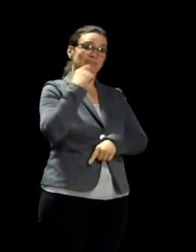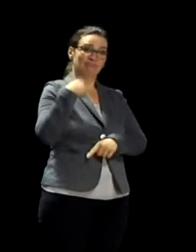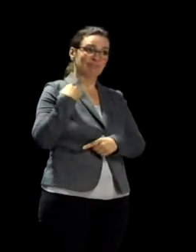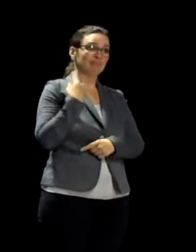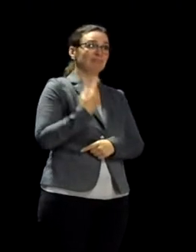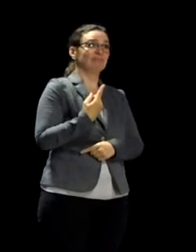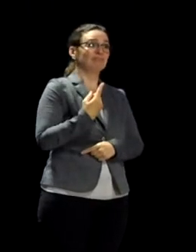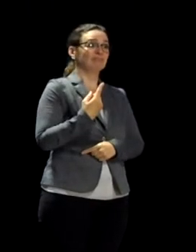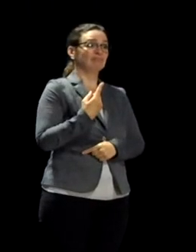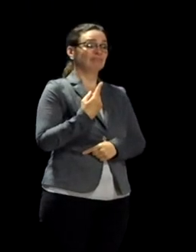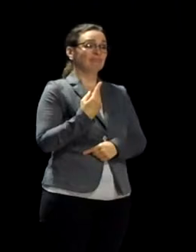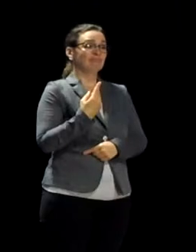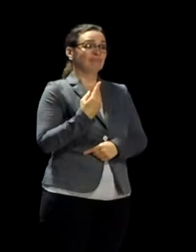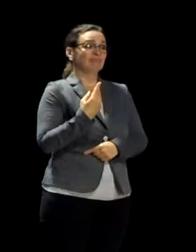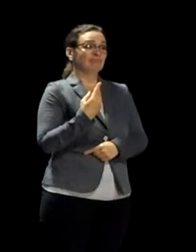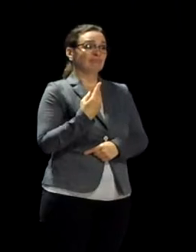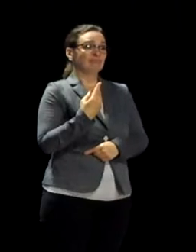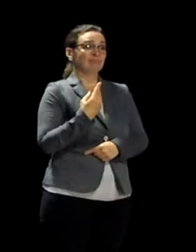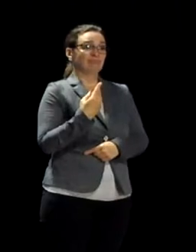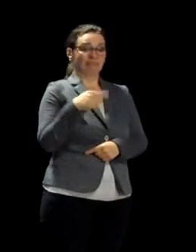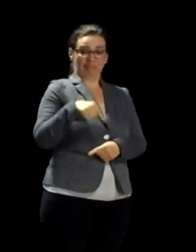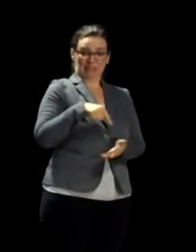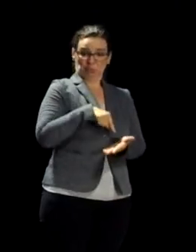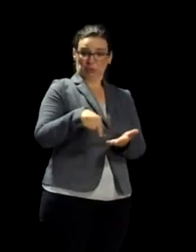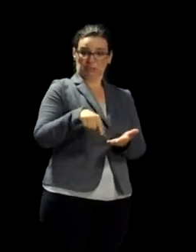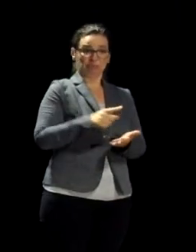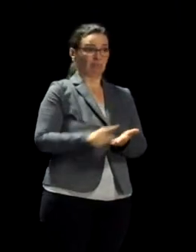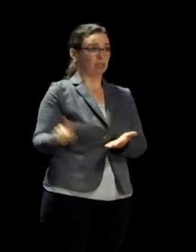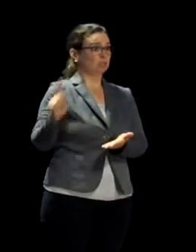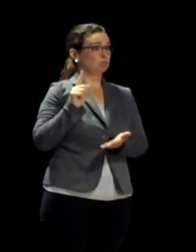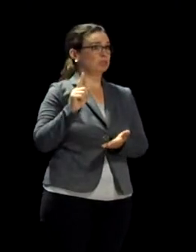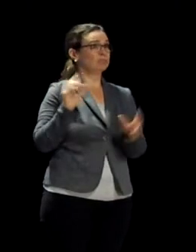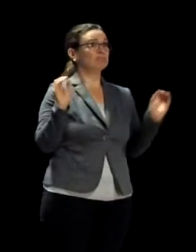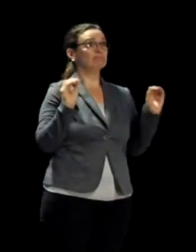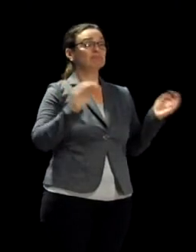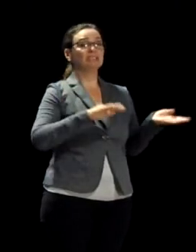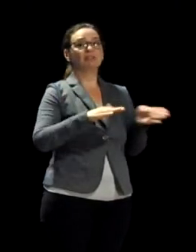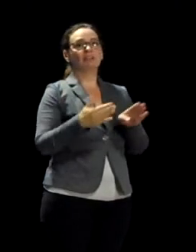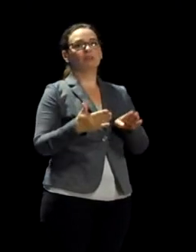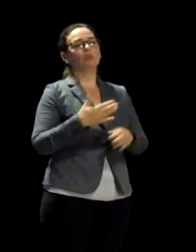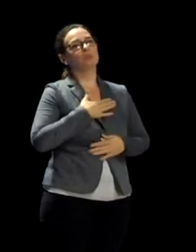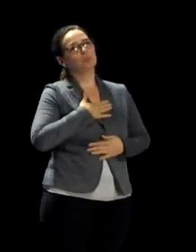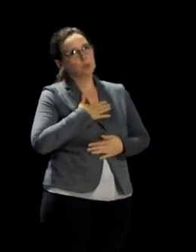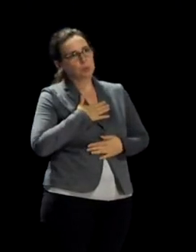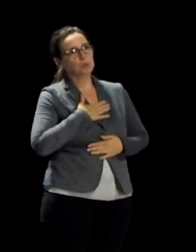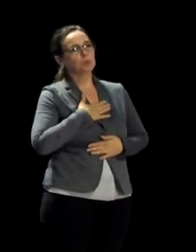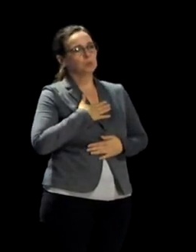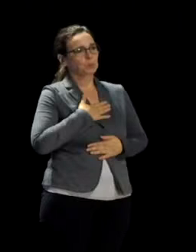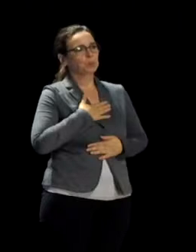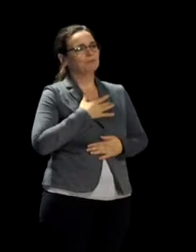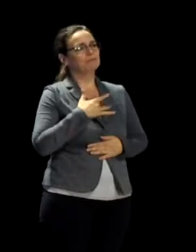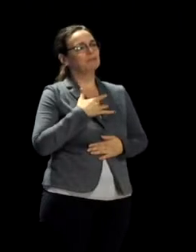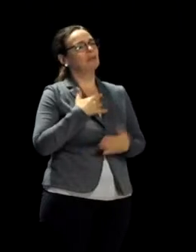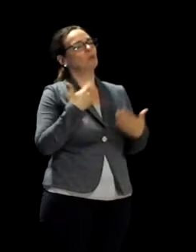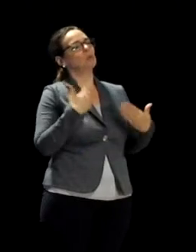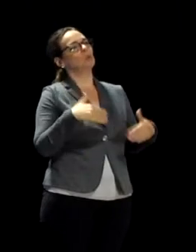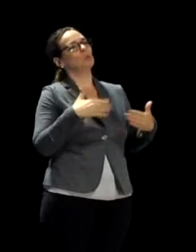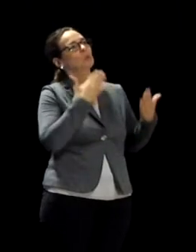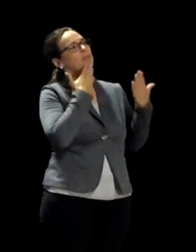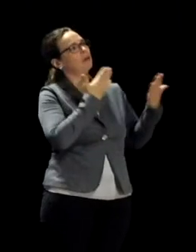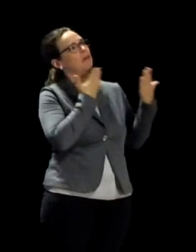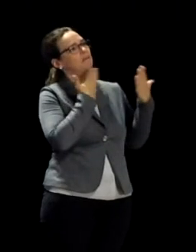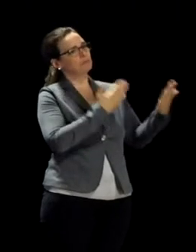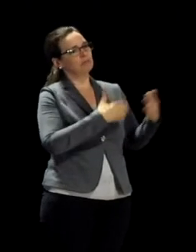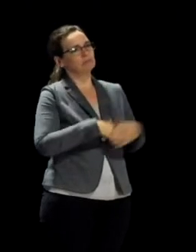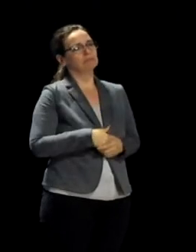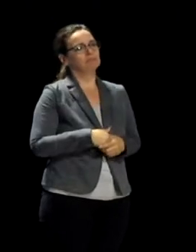we've had no deaths in the last week. So very good news there. Thankful there. We have lost 188 of